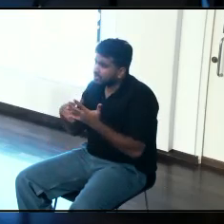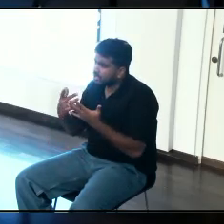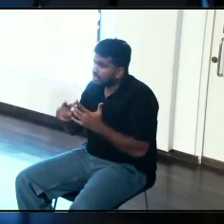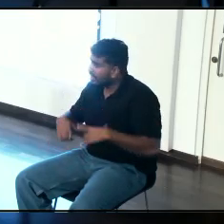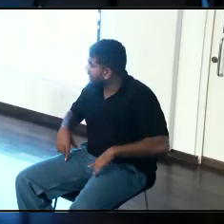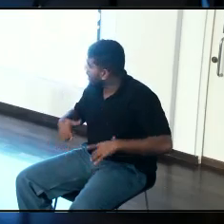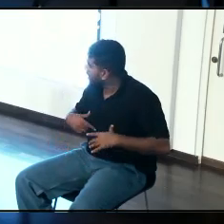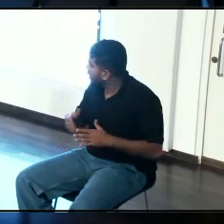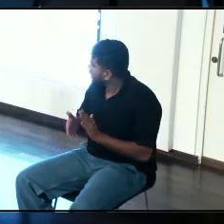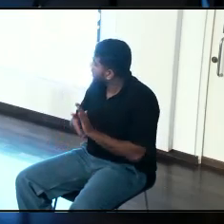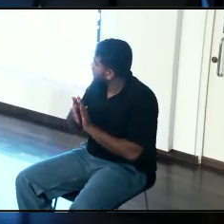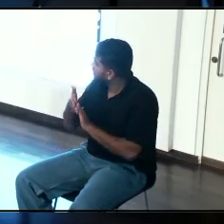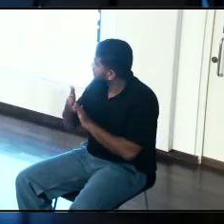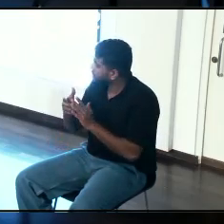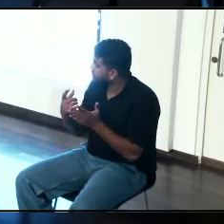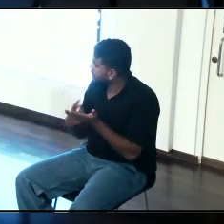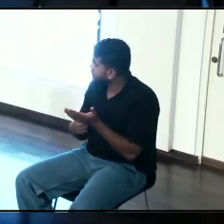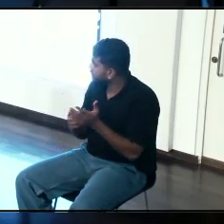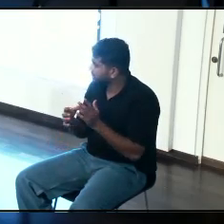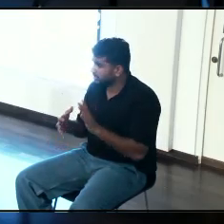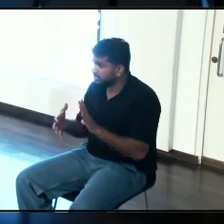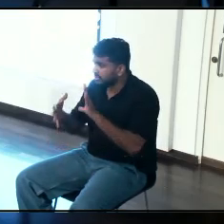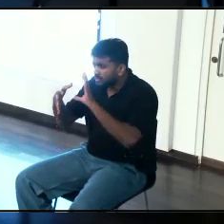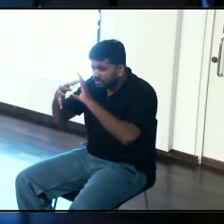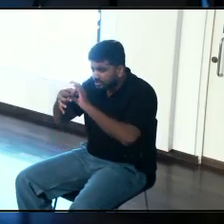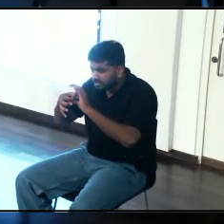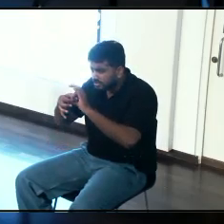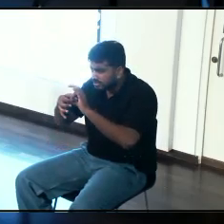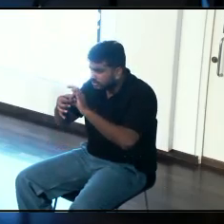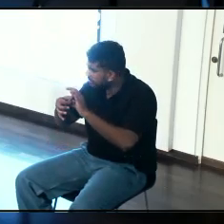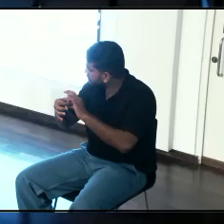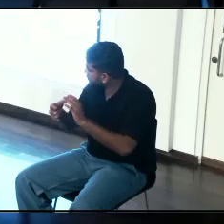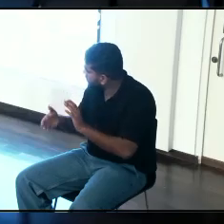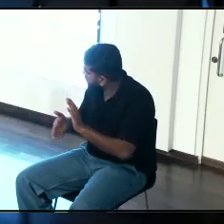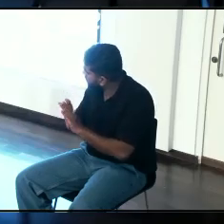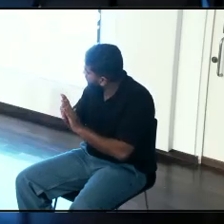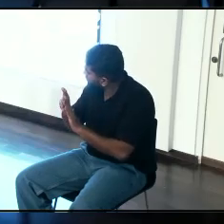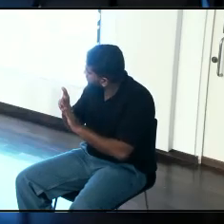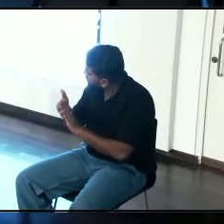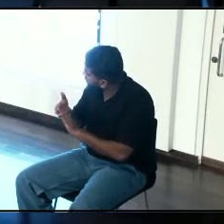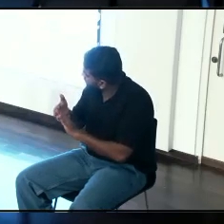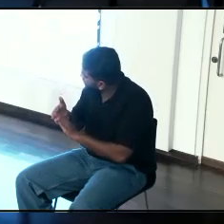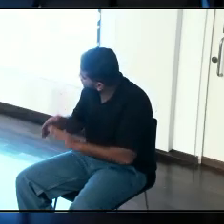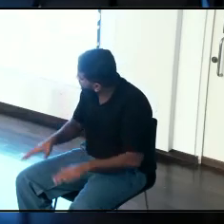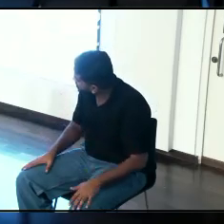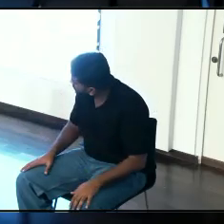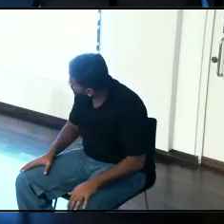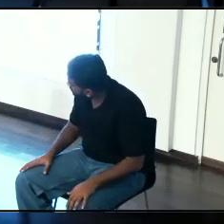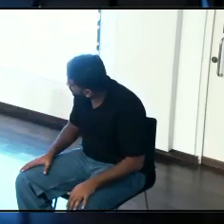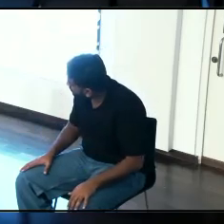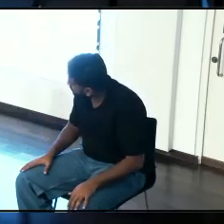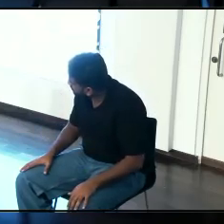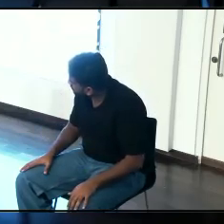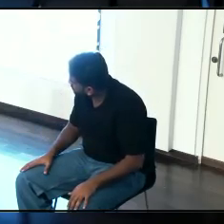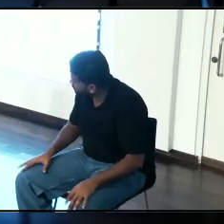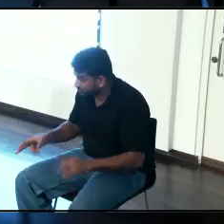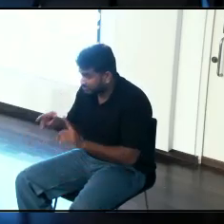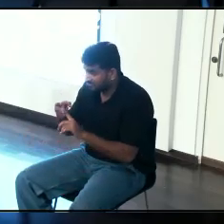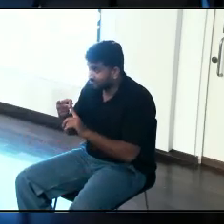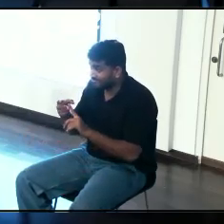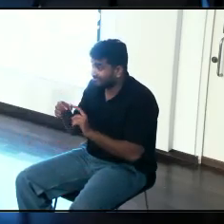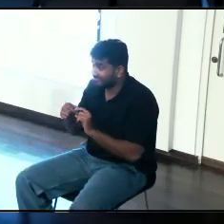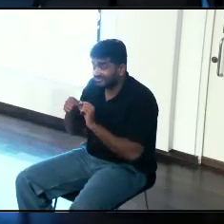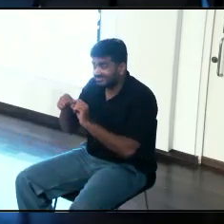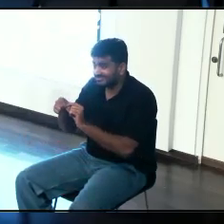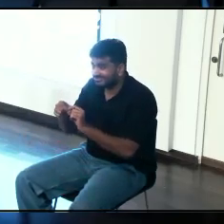such? I mean, is that something coming up there? To answer your second question,